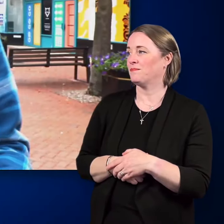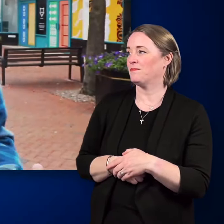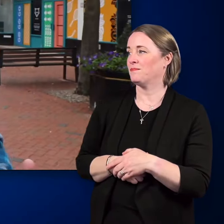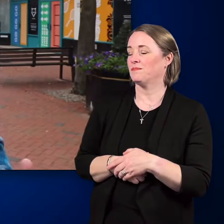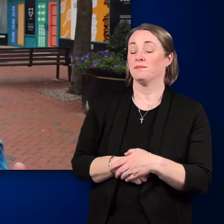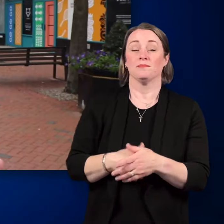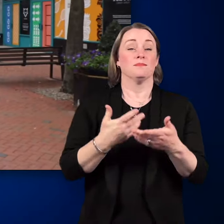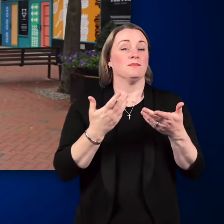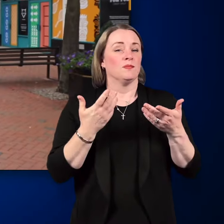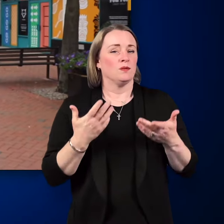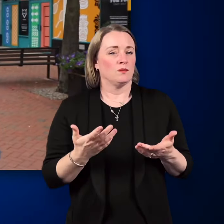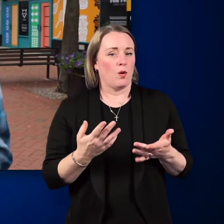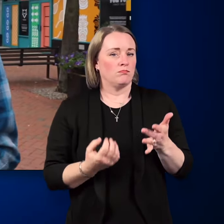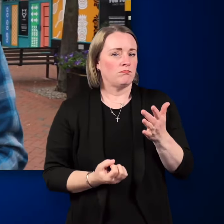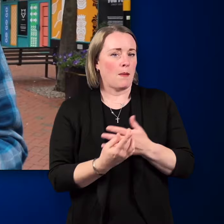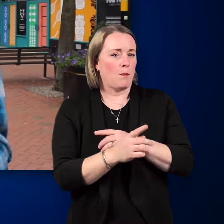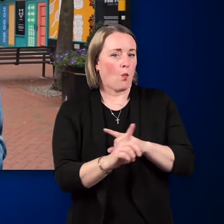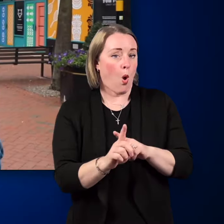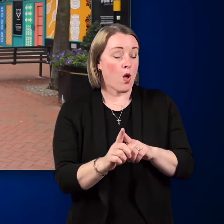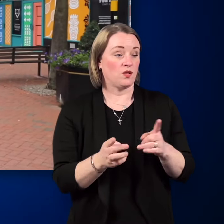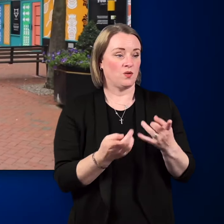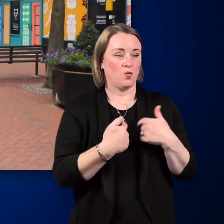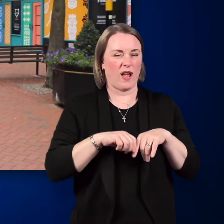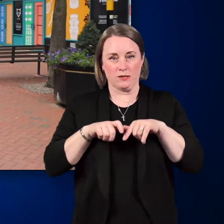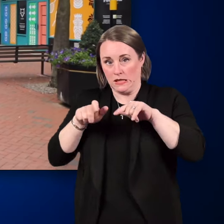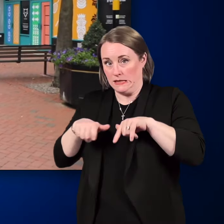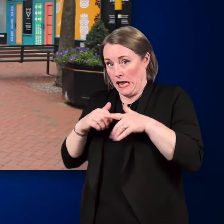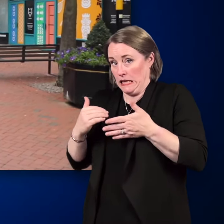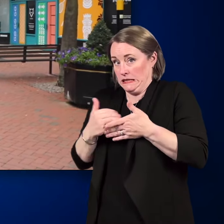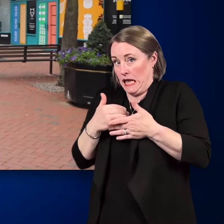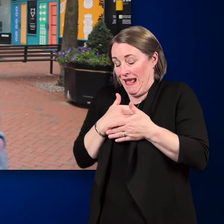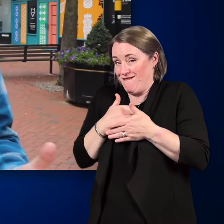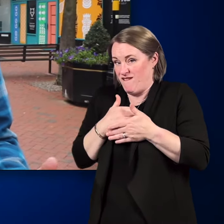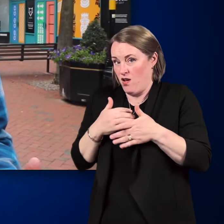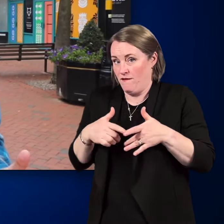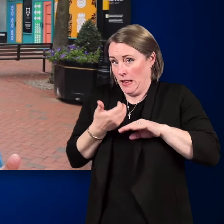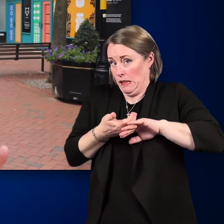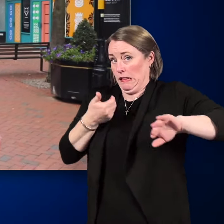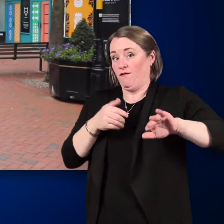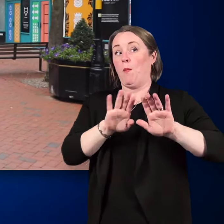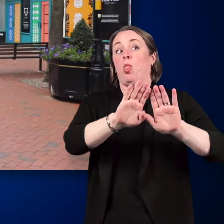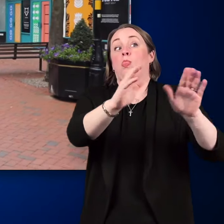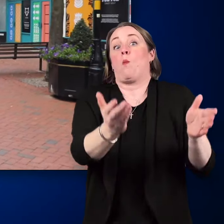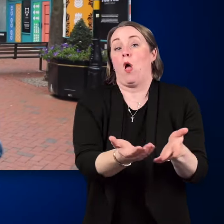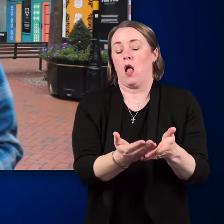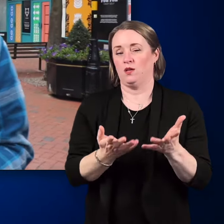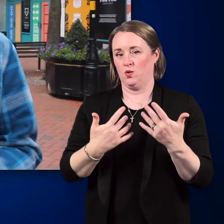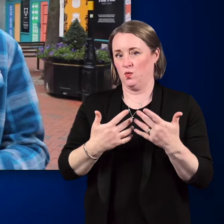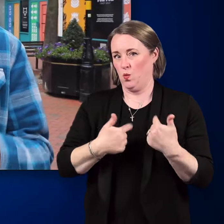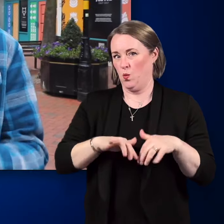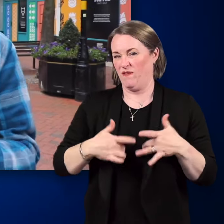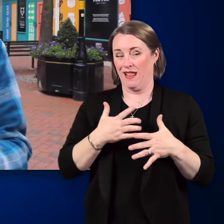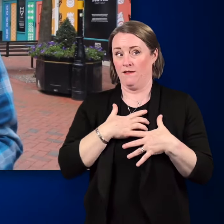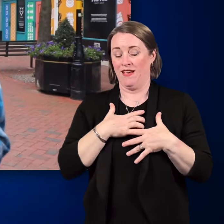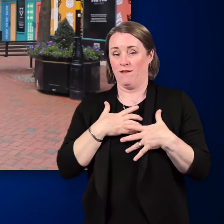So what happens to us is we don't engage with the world. Perhaps we're fearful that if we get involved, we'll